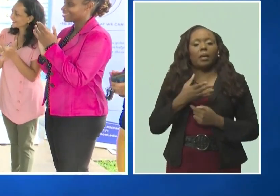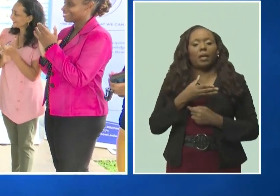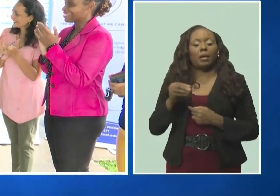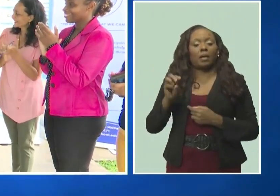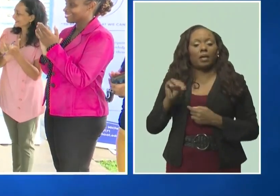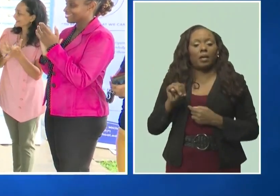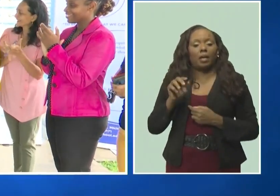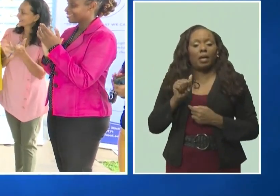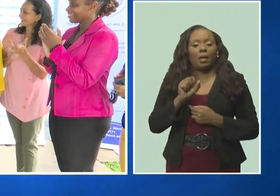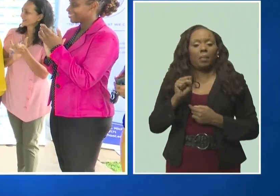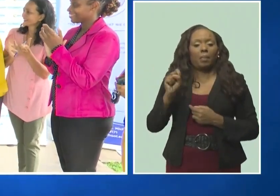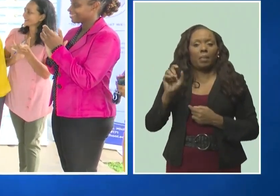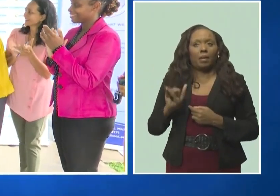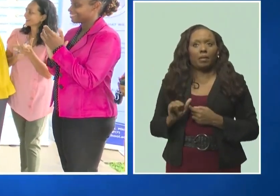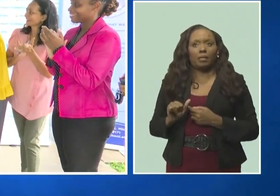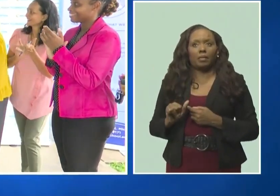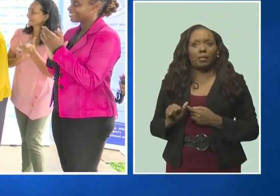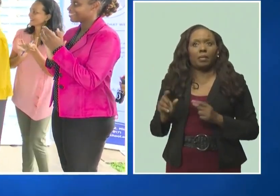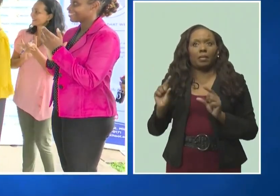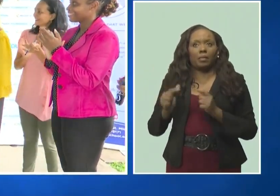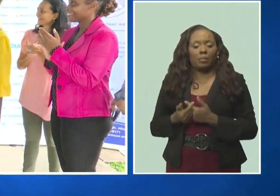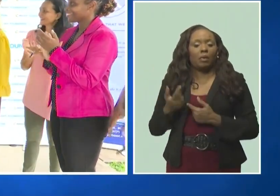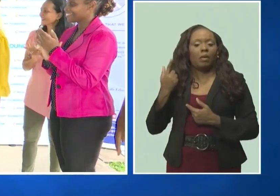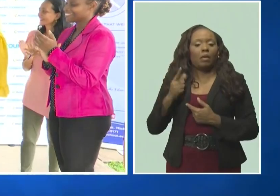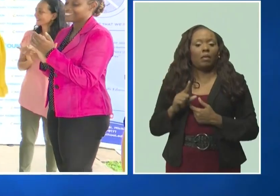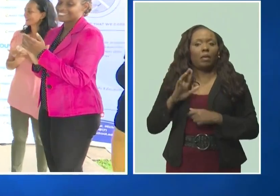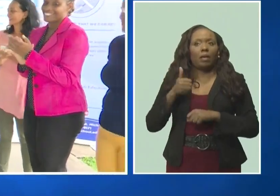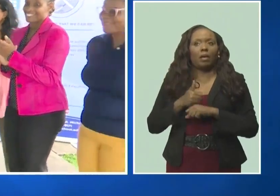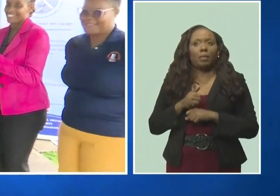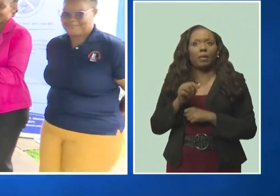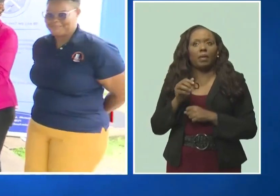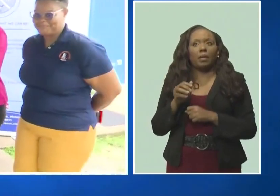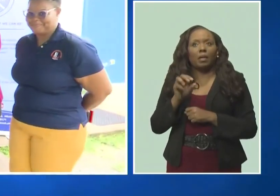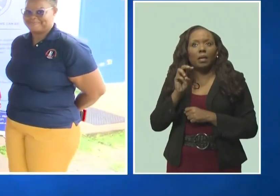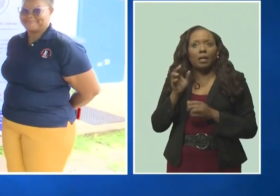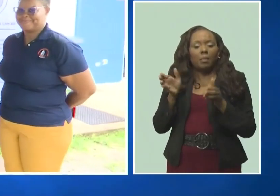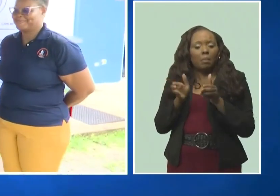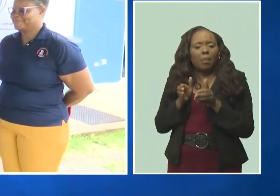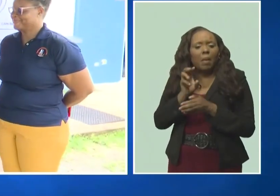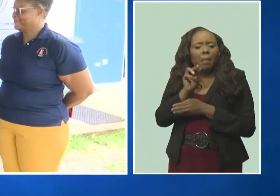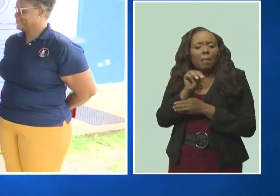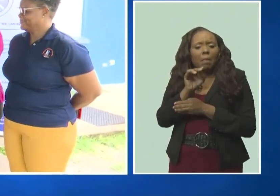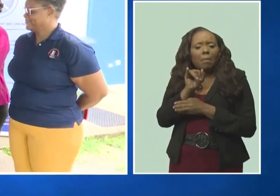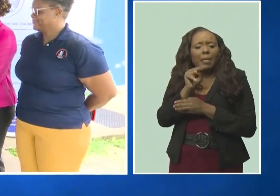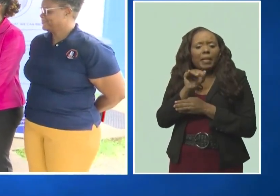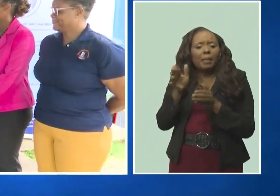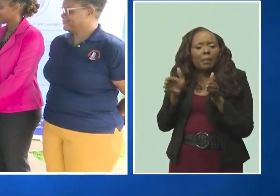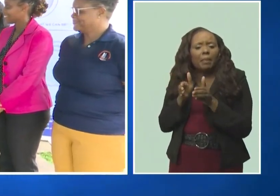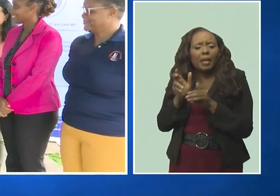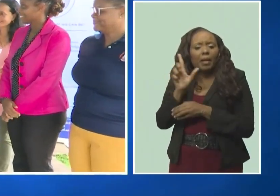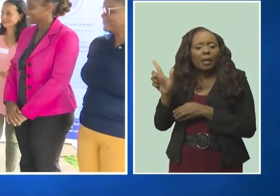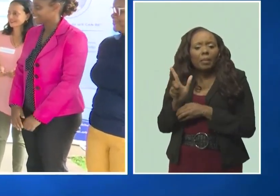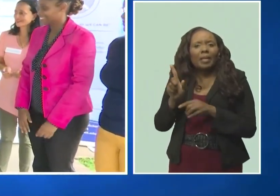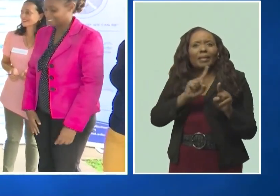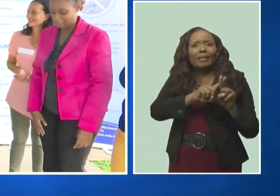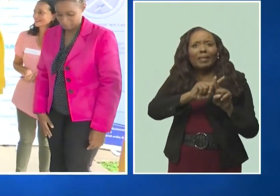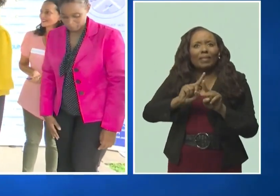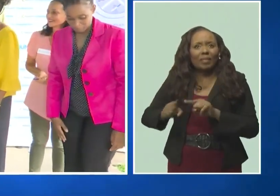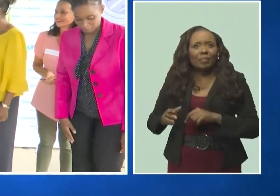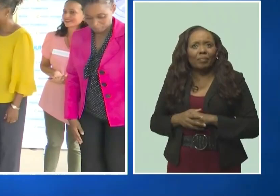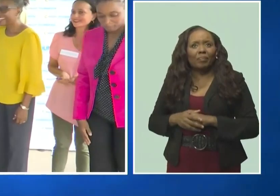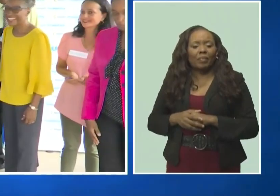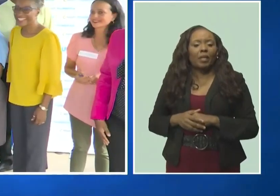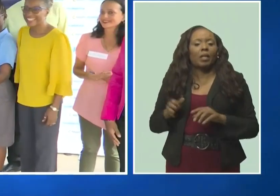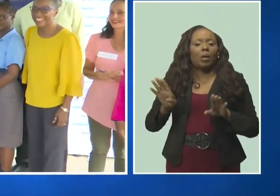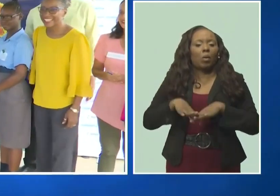and the Massey Foundation to install the mini libraries at different sites across the island. The latest library was opened at the